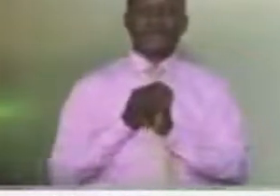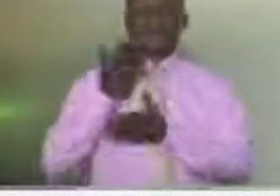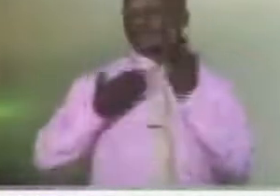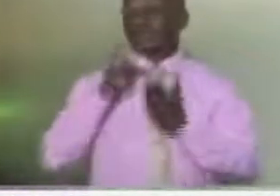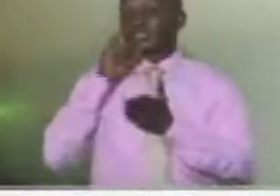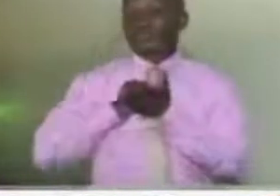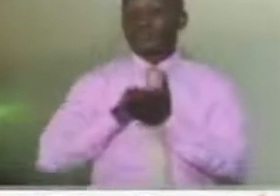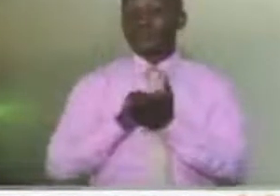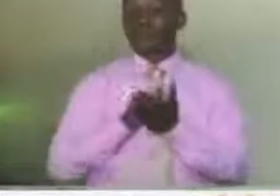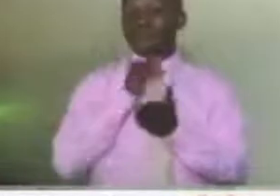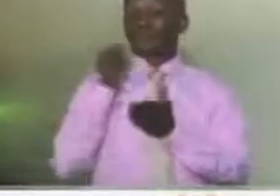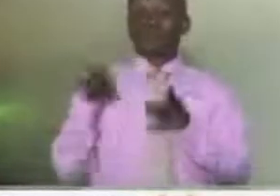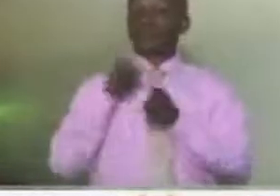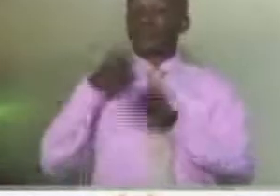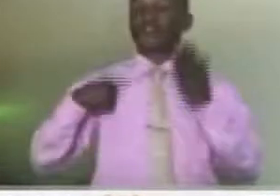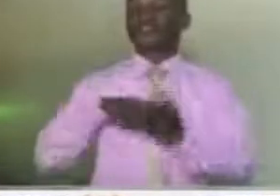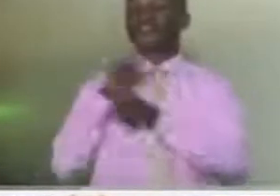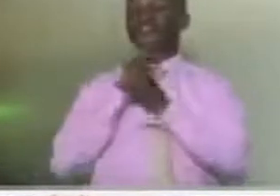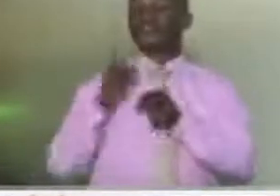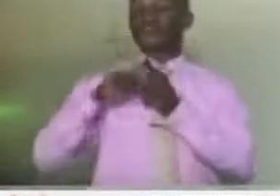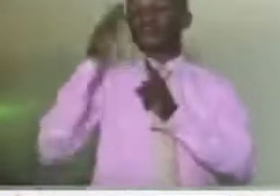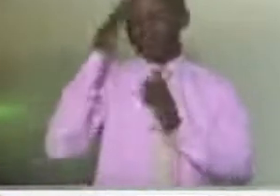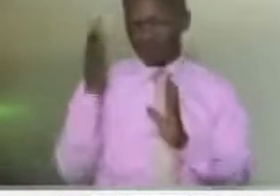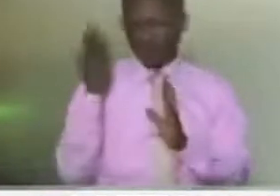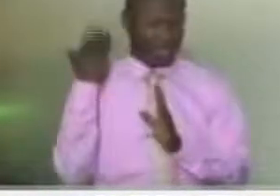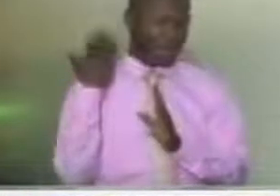unlike what we used to have, if it's passed into